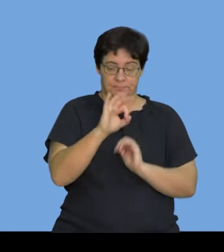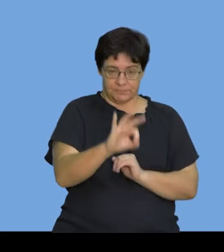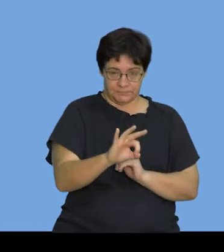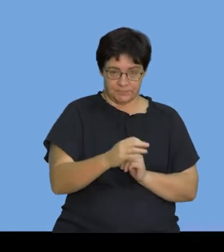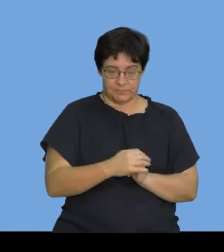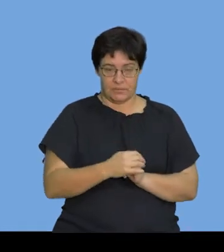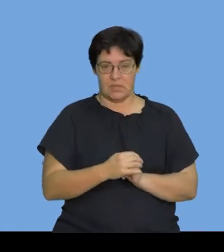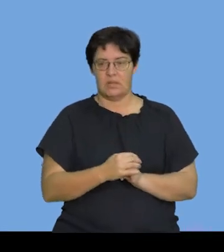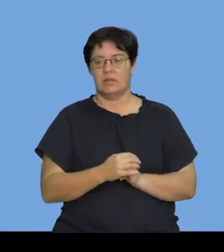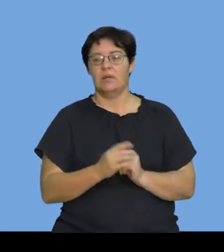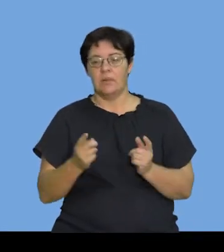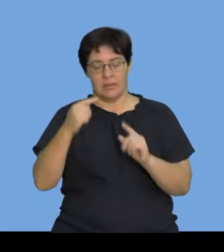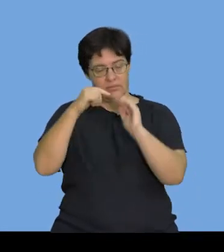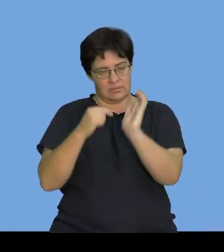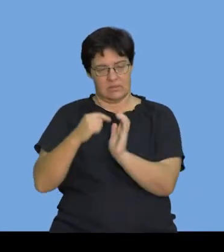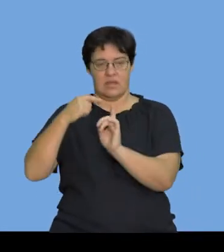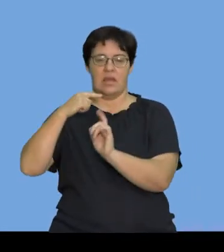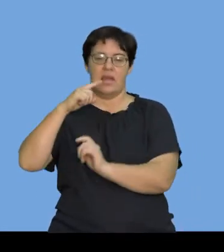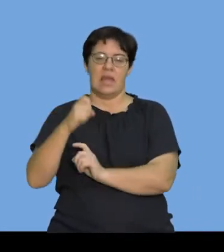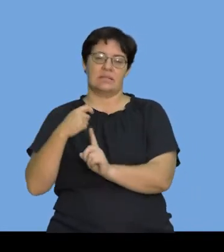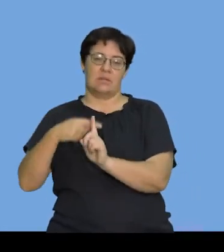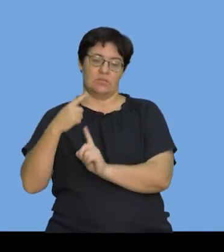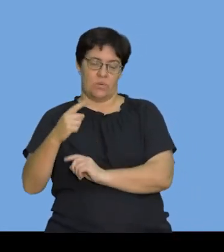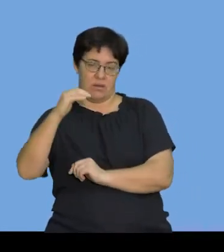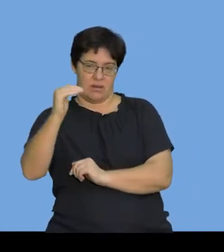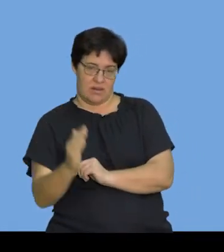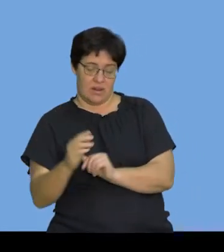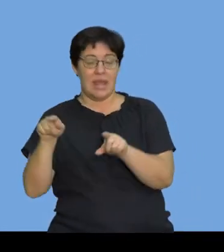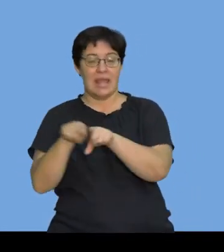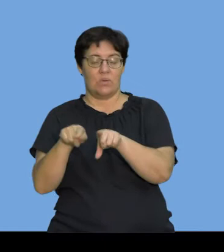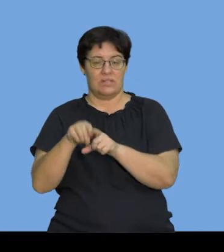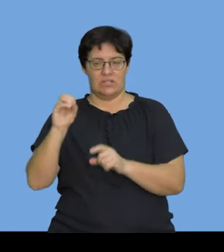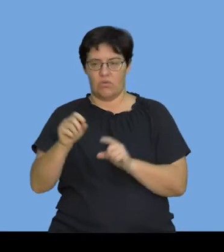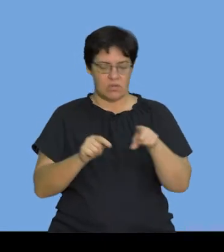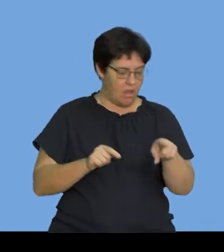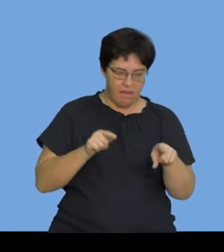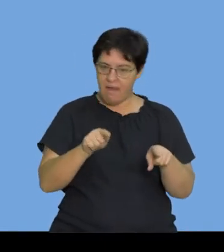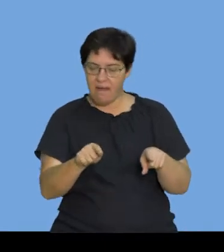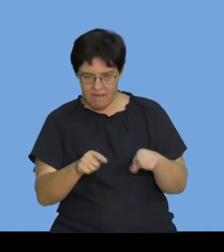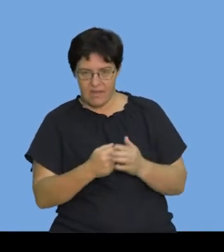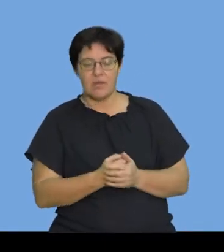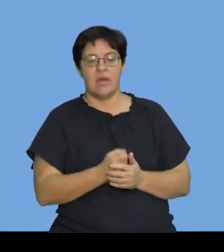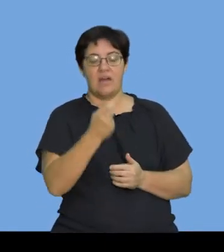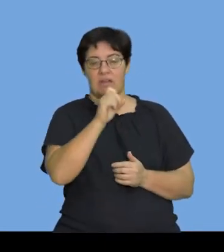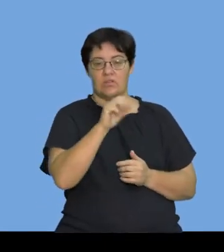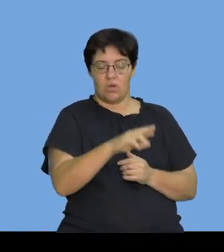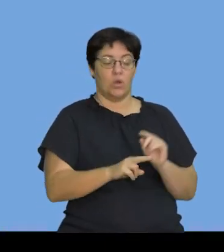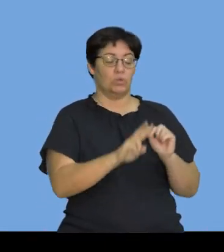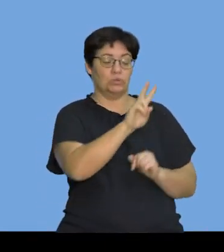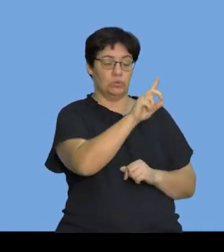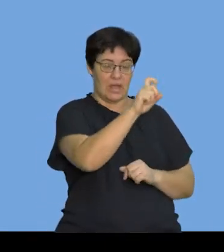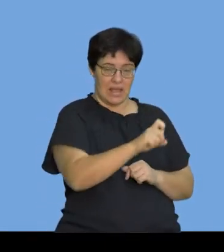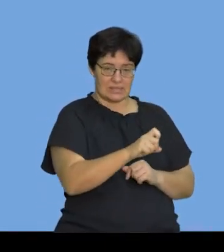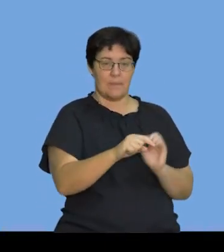be into x plus 1 equal to 0. Then already you can see my factors will be 2x minus